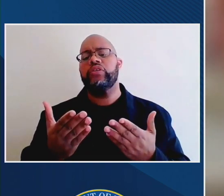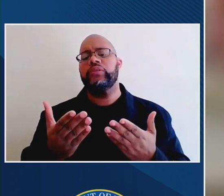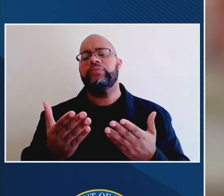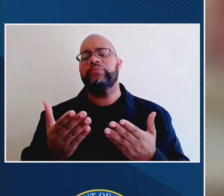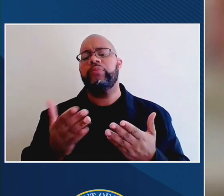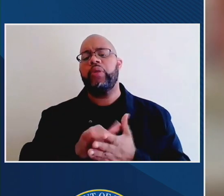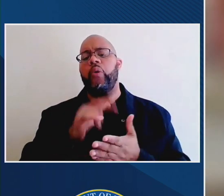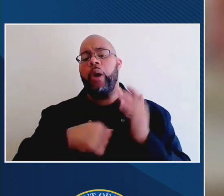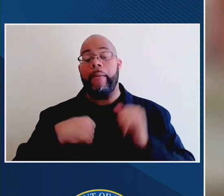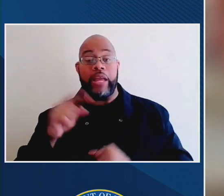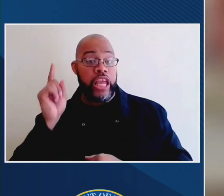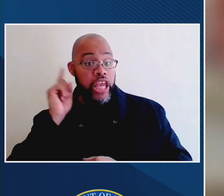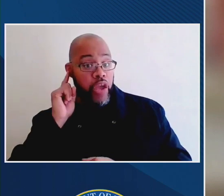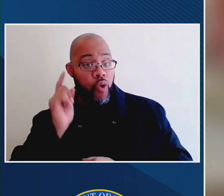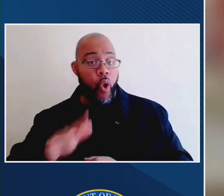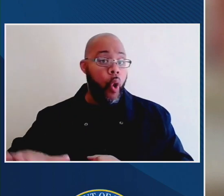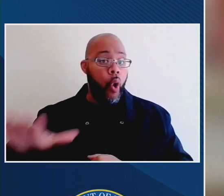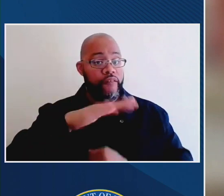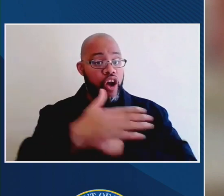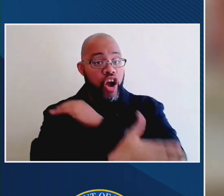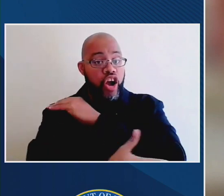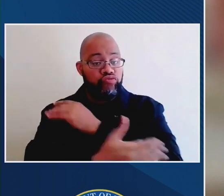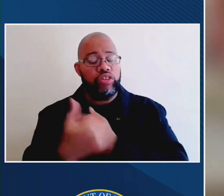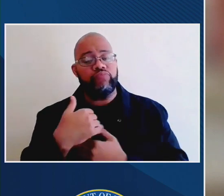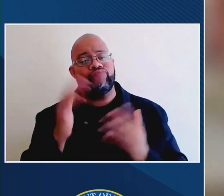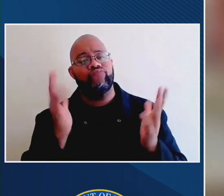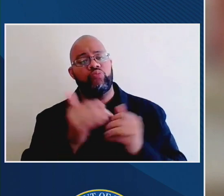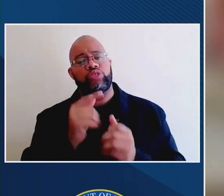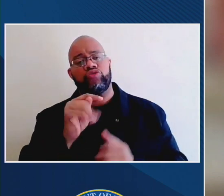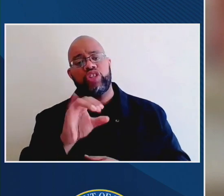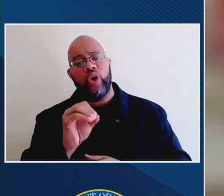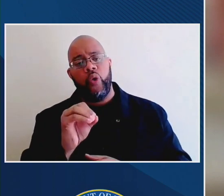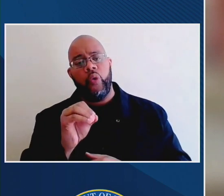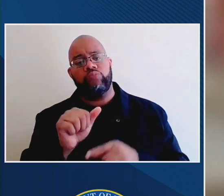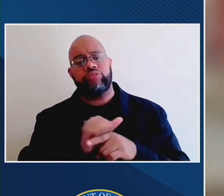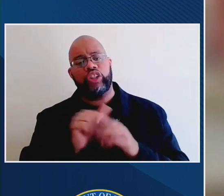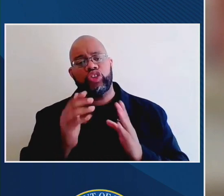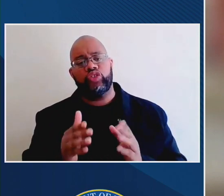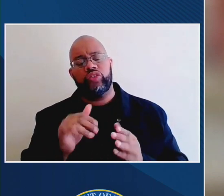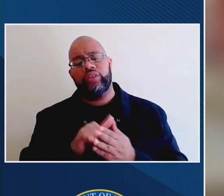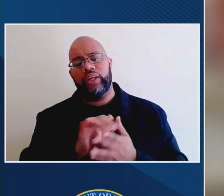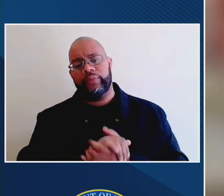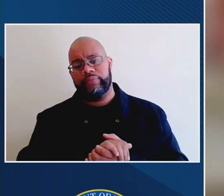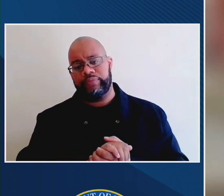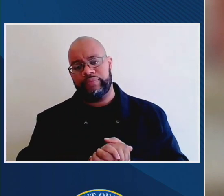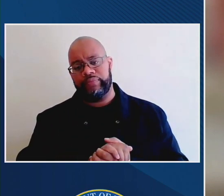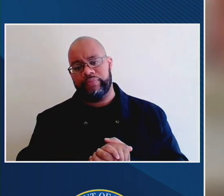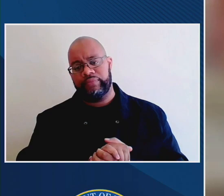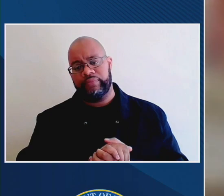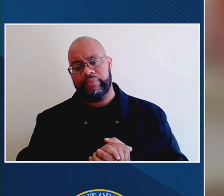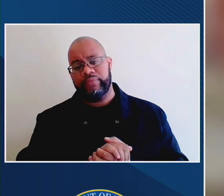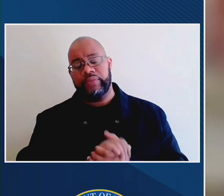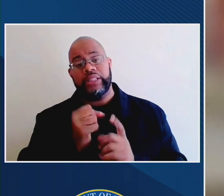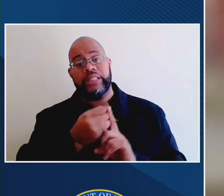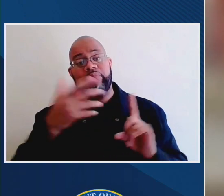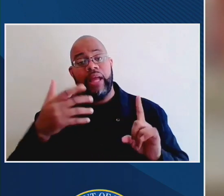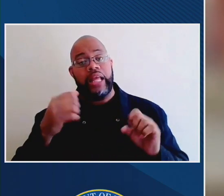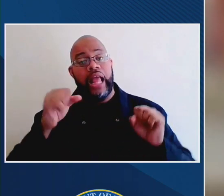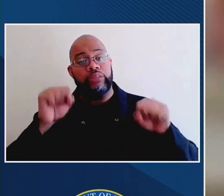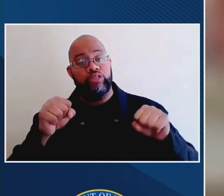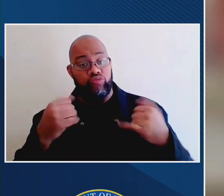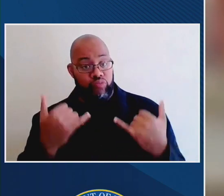hearing across the country as I talk to TRIO practitioners is that the expanding eligibility right now